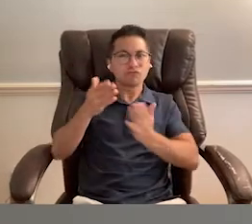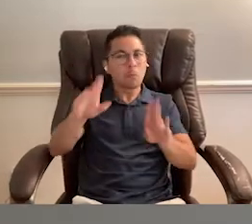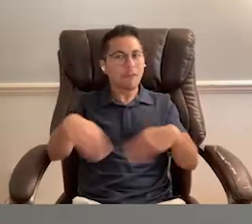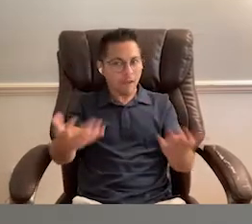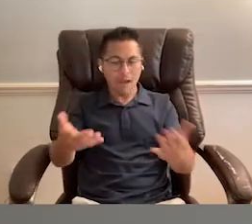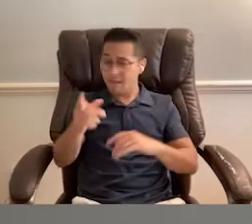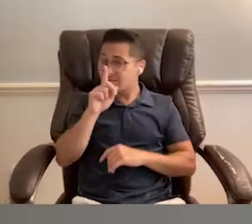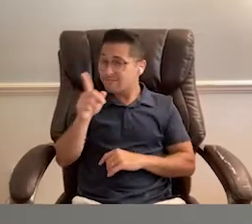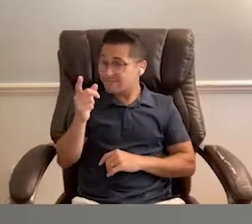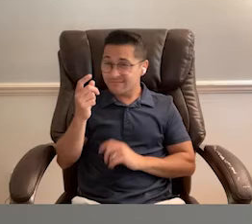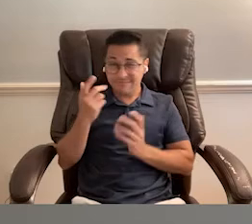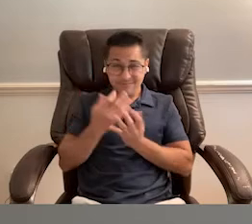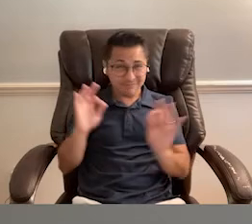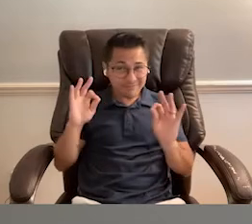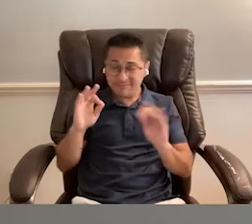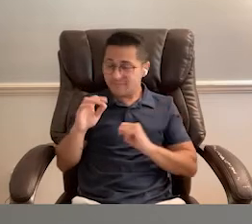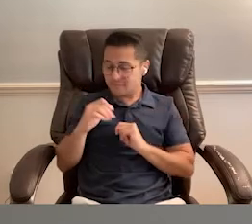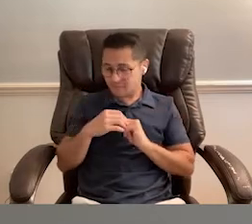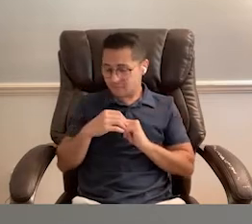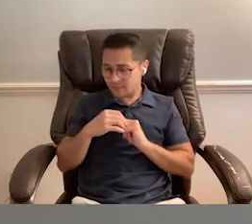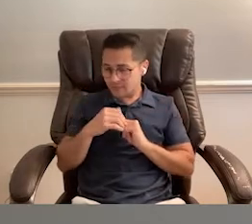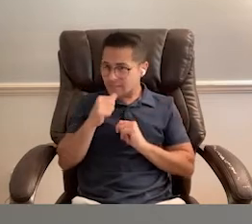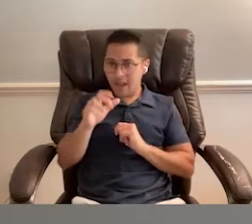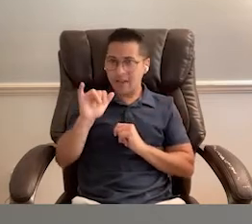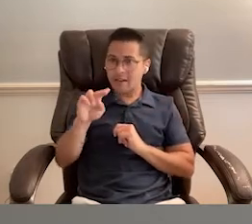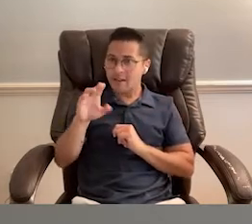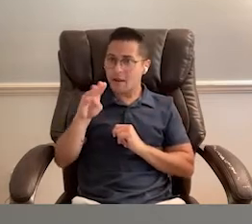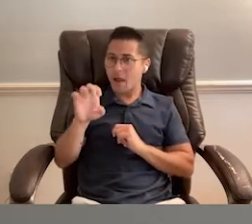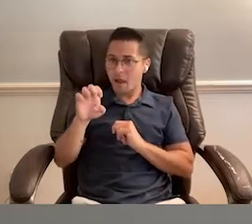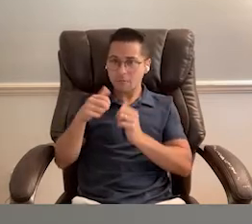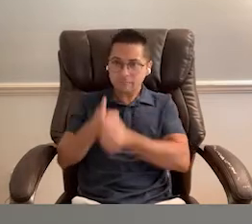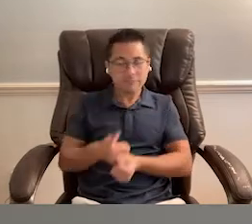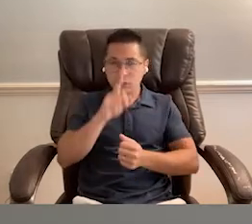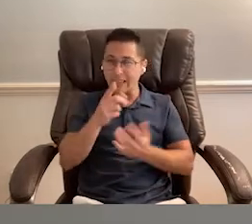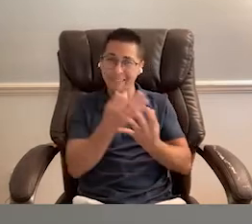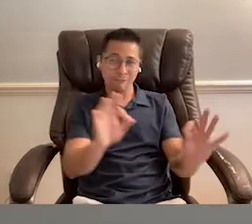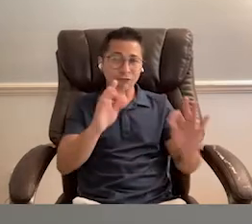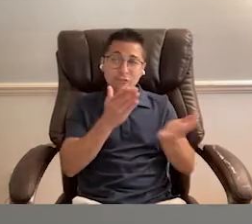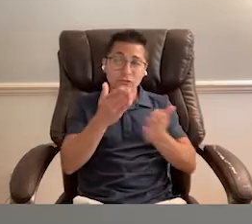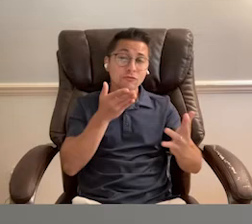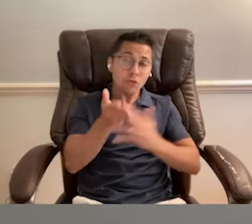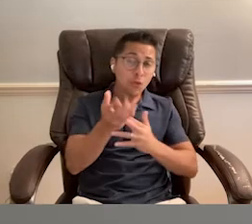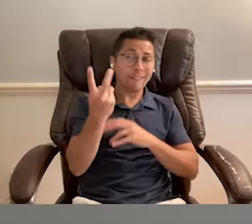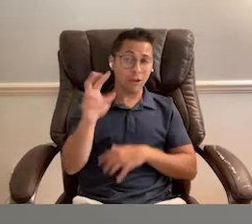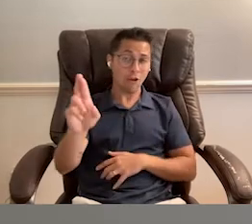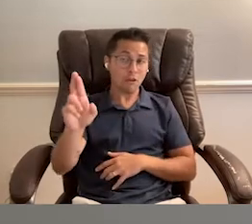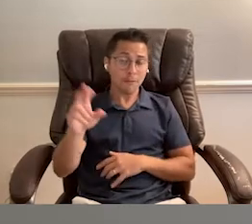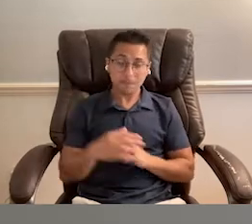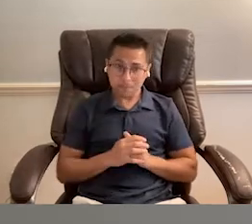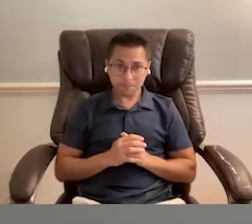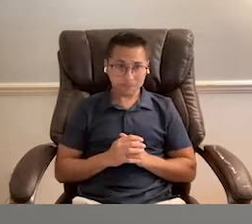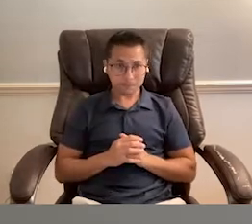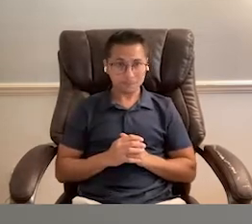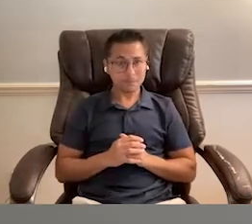and it's completely free. It's not income driven, none of that. It's a completely free service through the Vocational Rehabilitation Office.